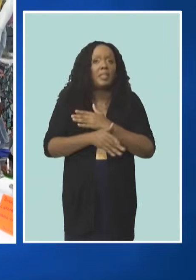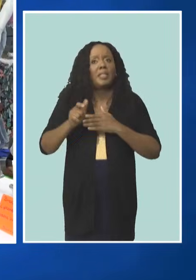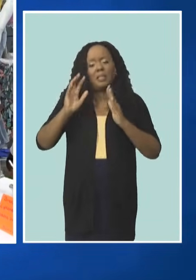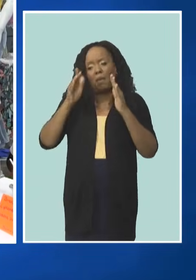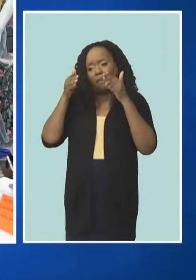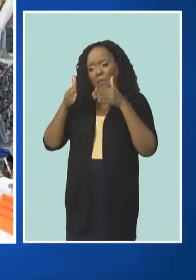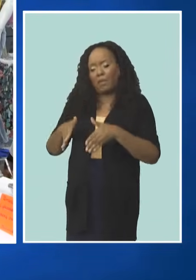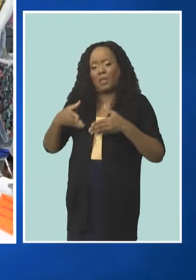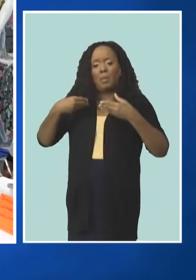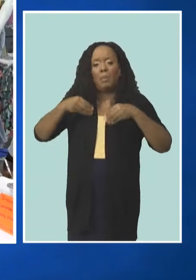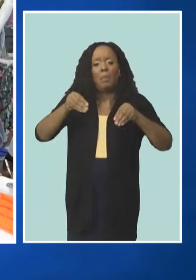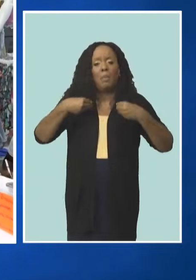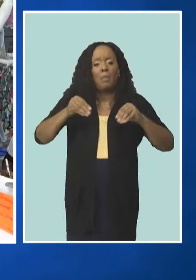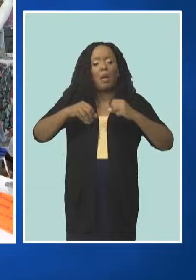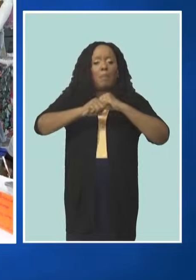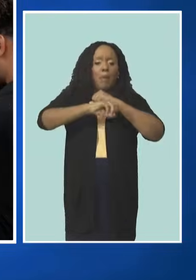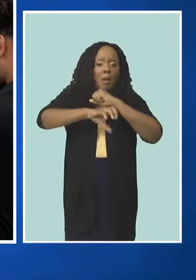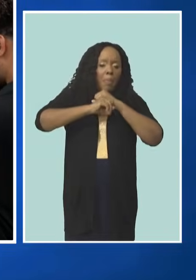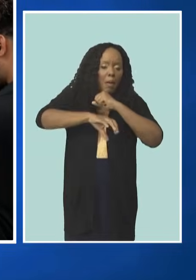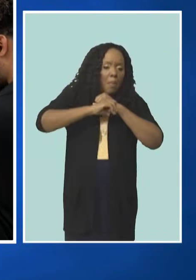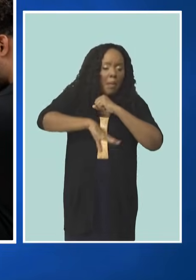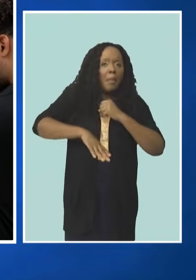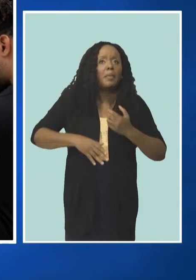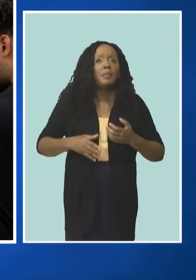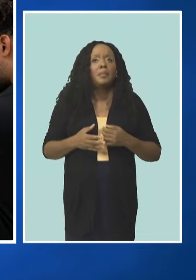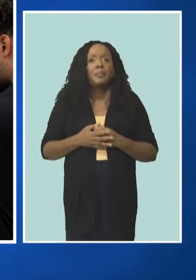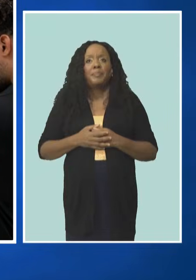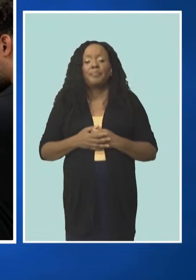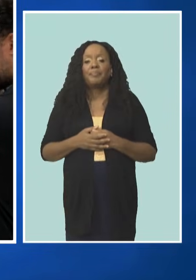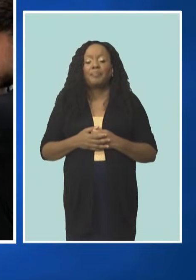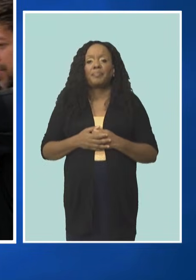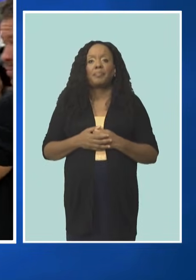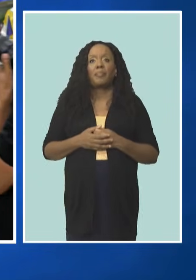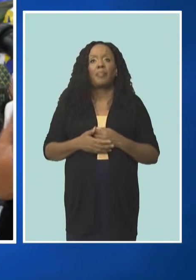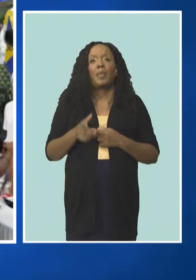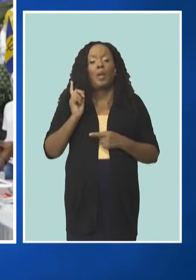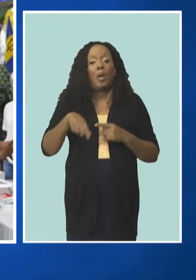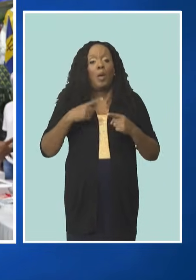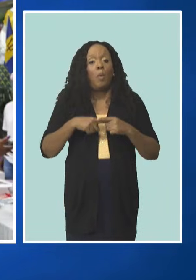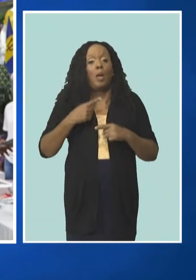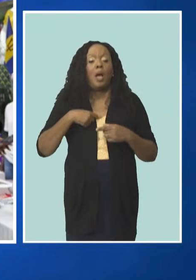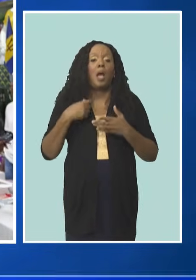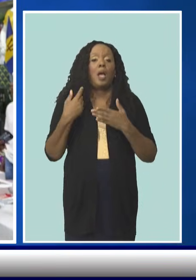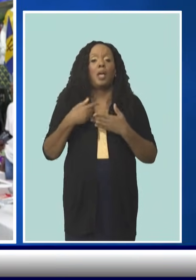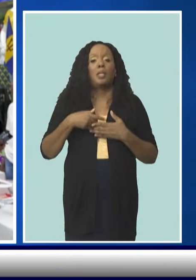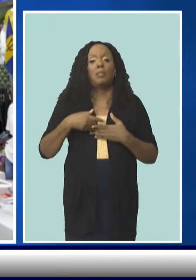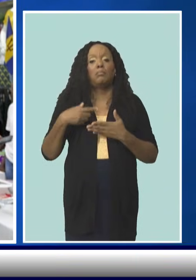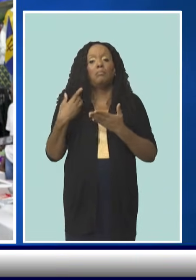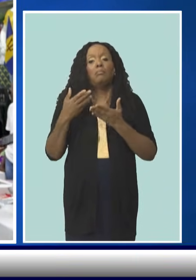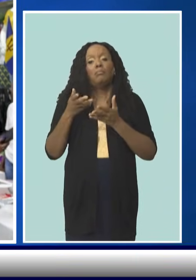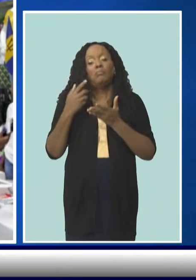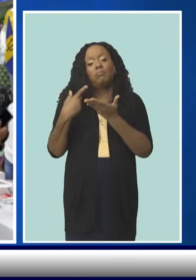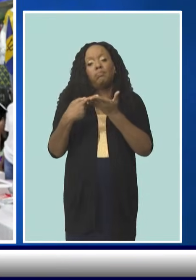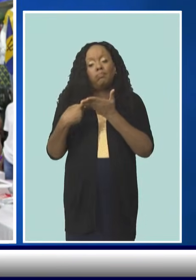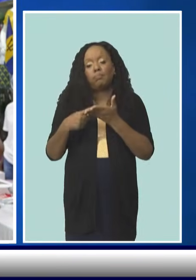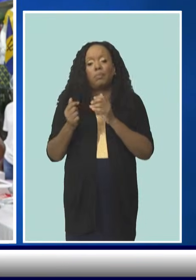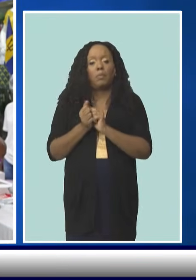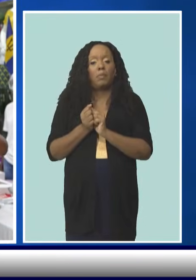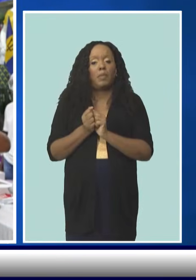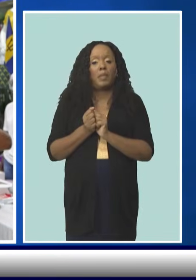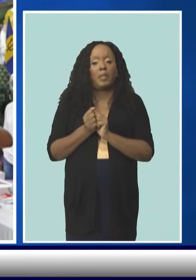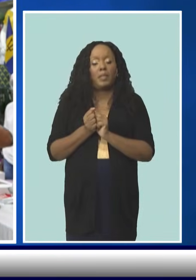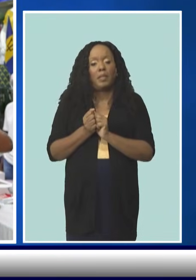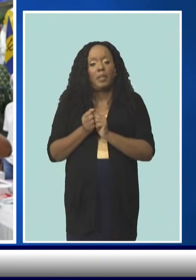get their products out there. Whenever I speak to our new cohort, one of the things that I emphasize all the time is service,